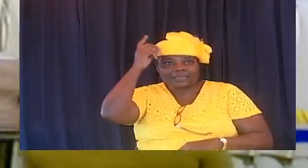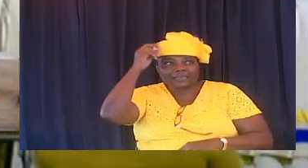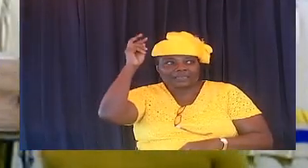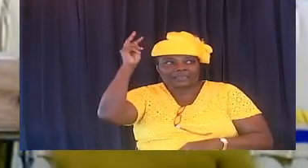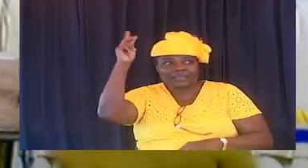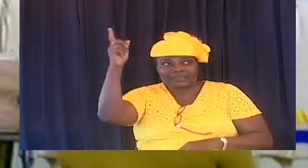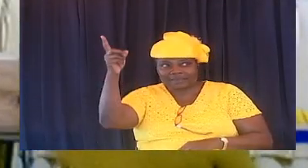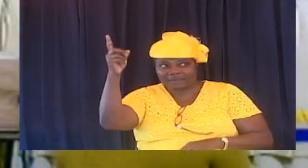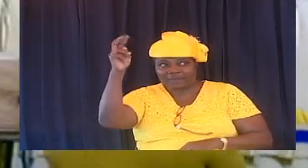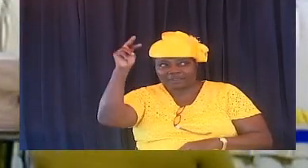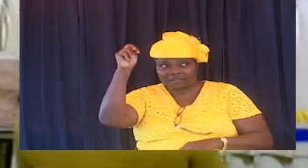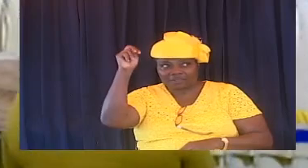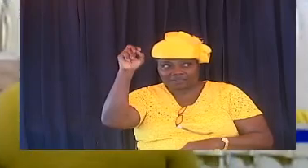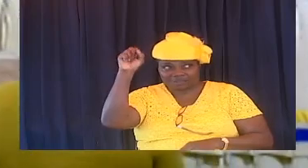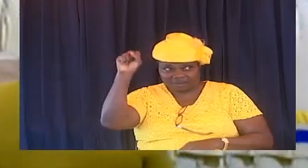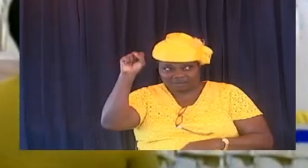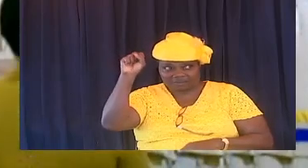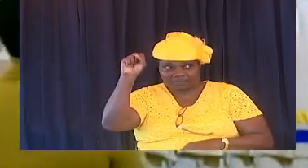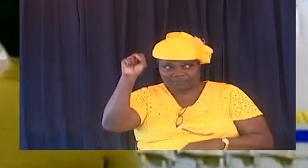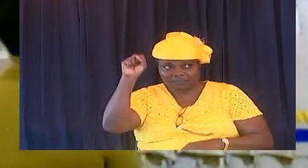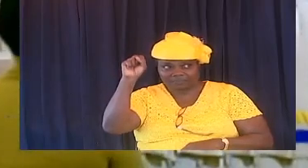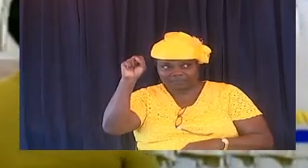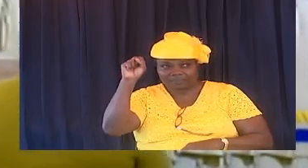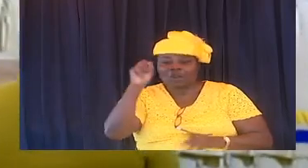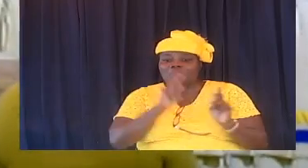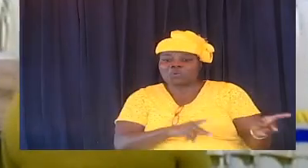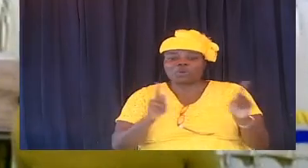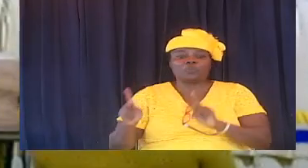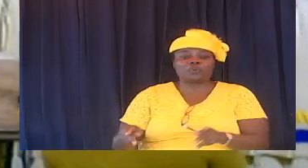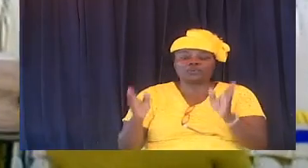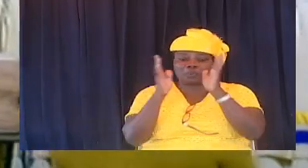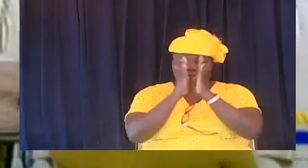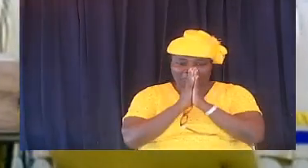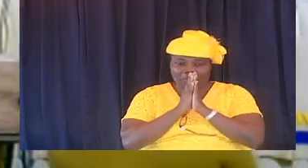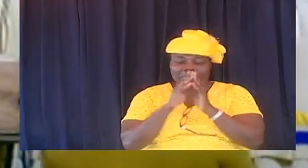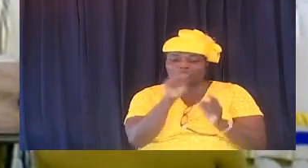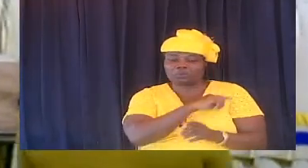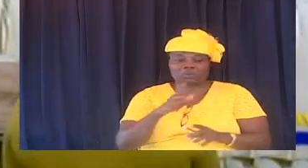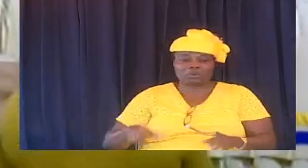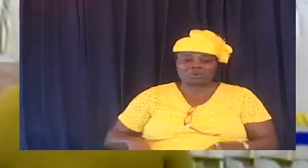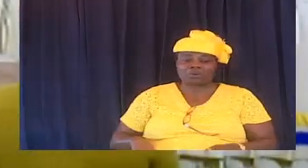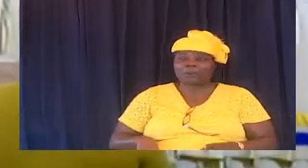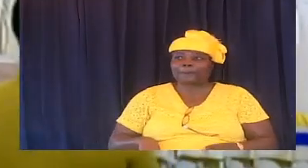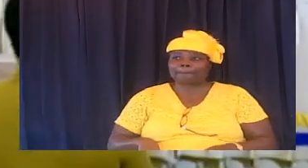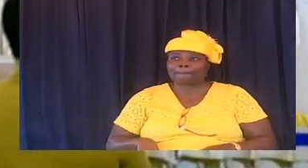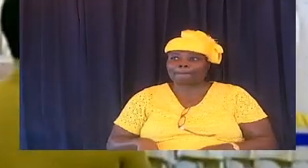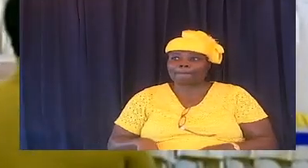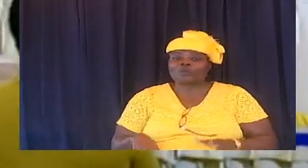a nephew this week. And so we're going to put those prayer requests to the Lord, Deacon Martin.